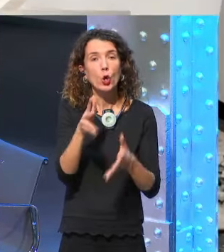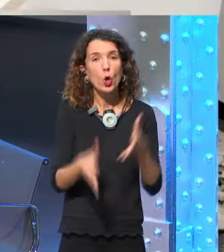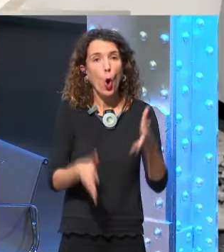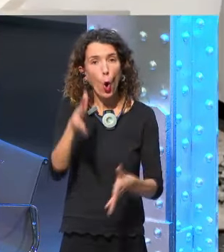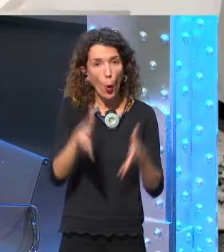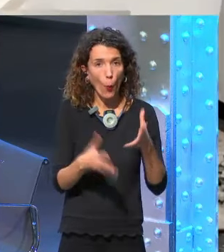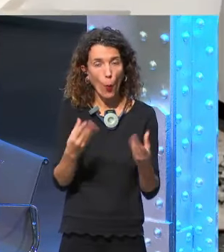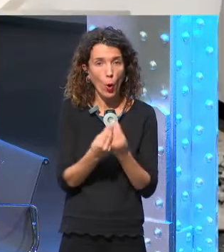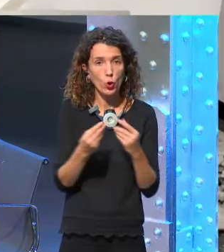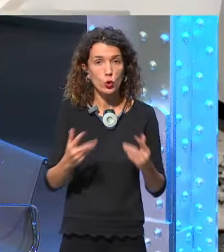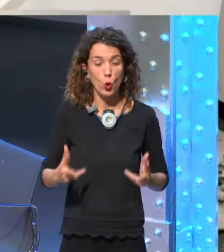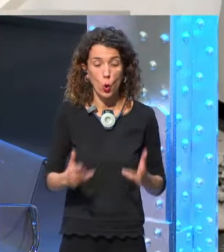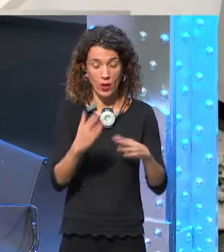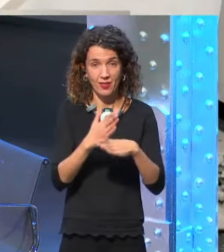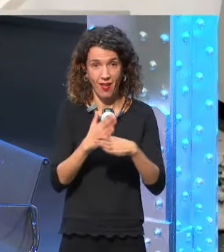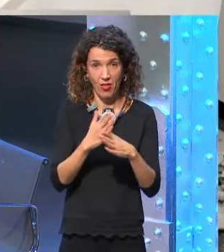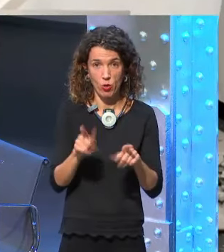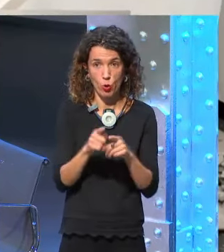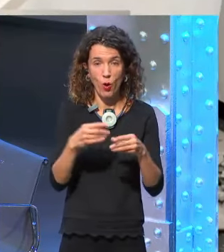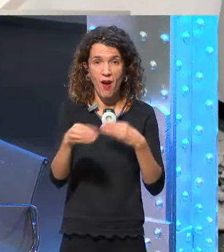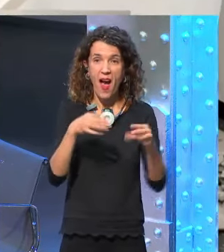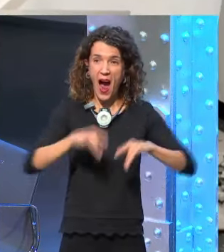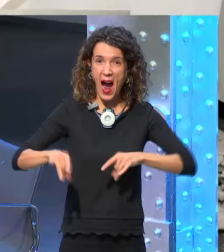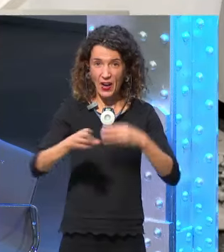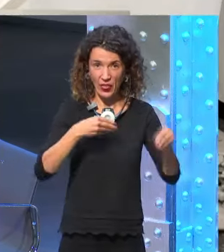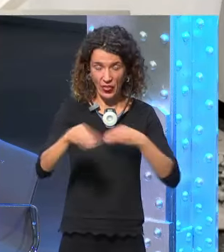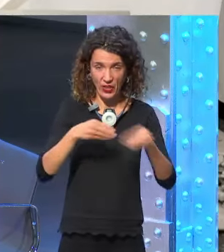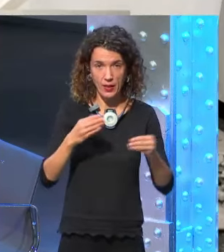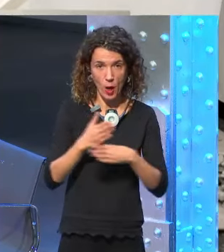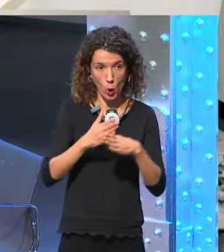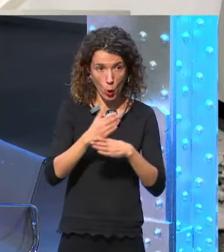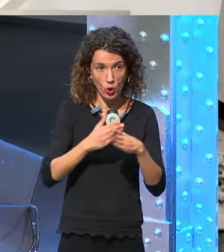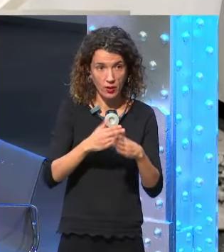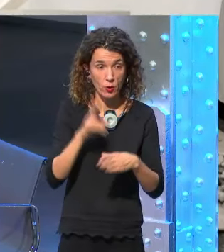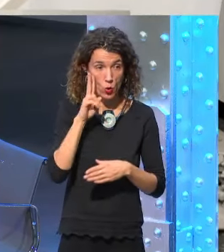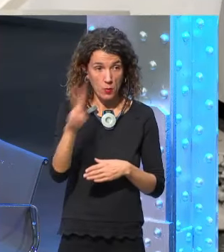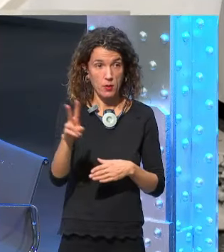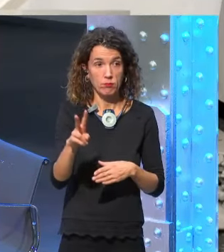clay and just shooting it off. You see the structure, yeah,